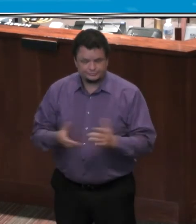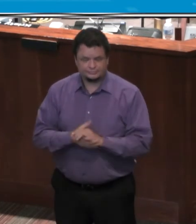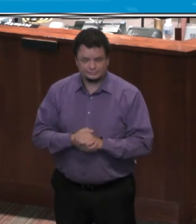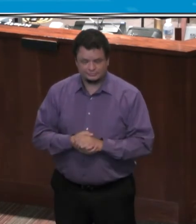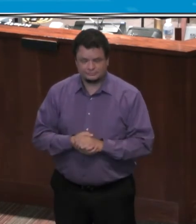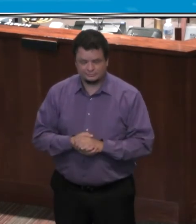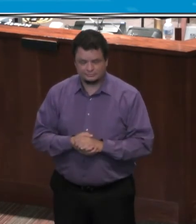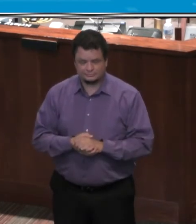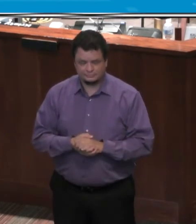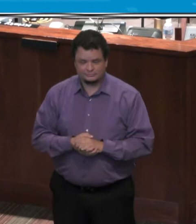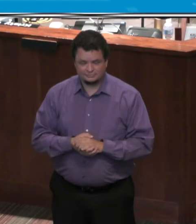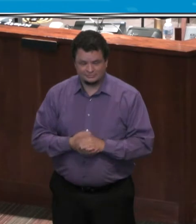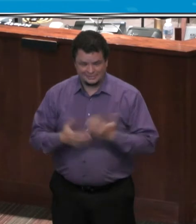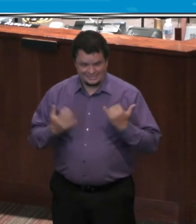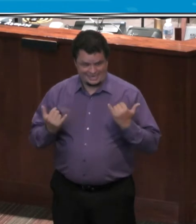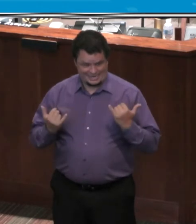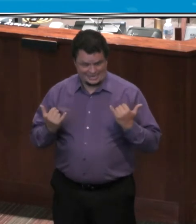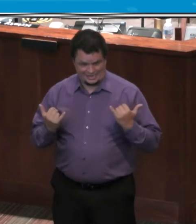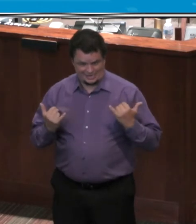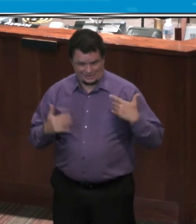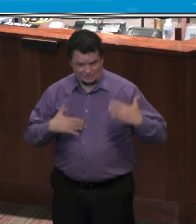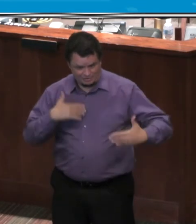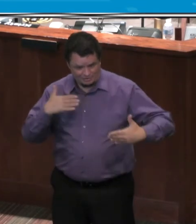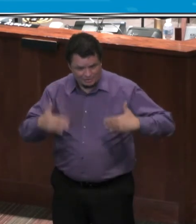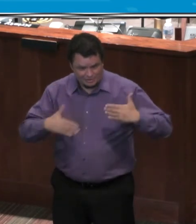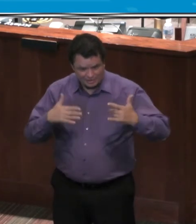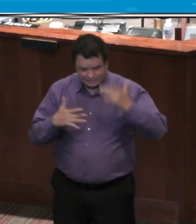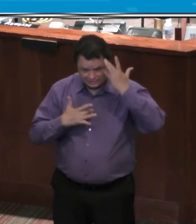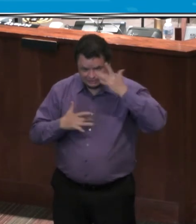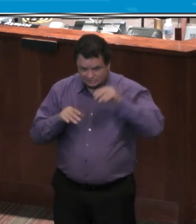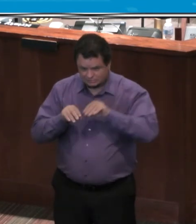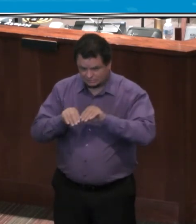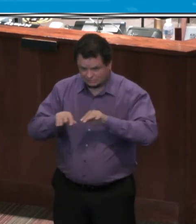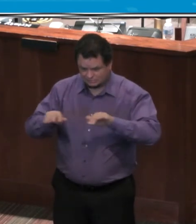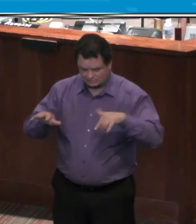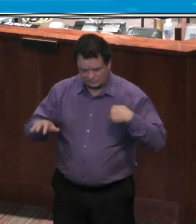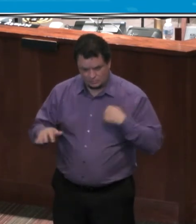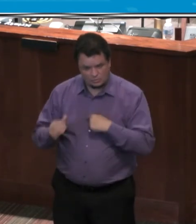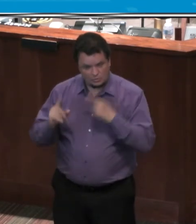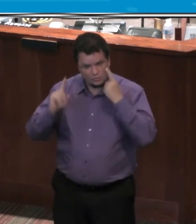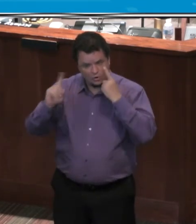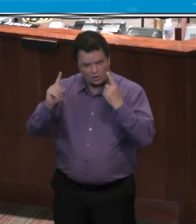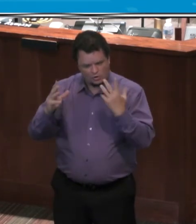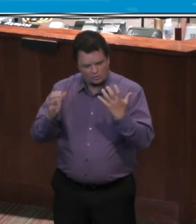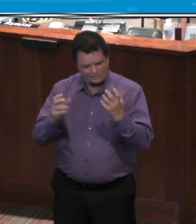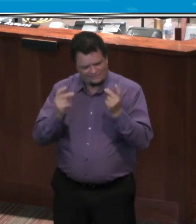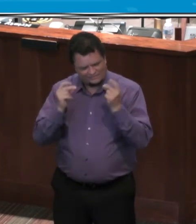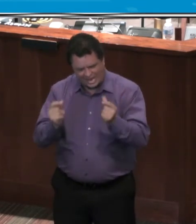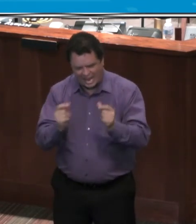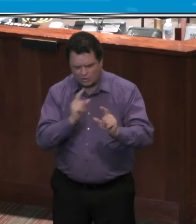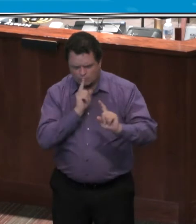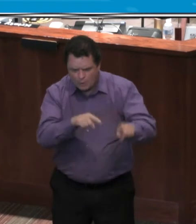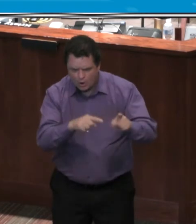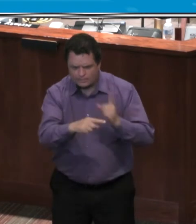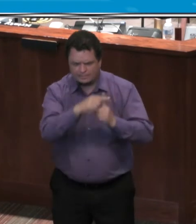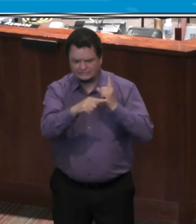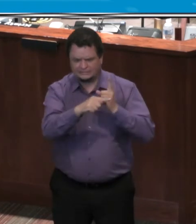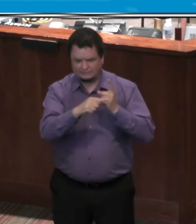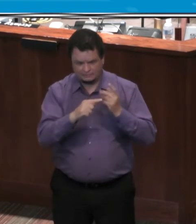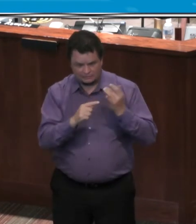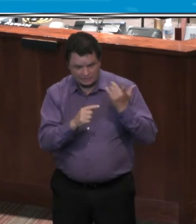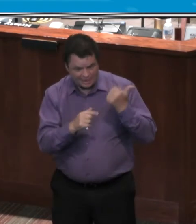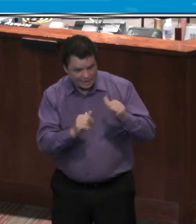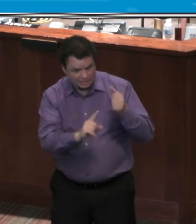And having this timely report helps us to enact control measures efficiently. And in doing so, we are able to reduce the spread of